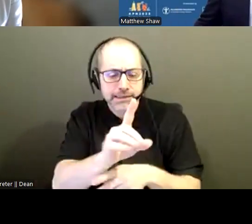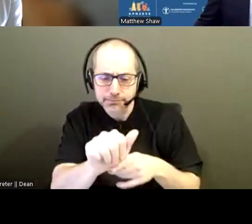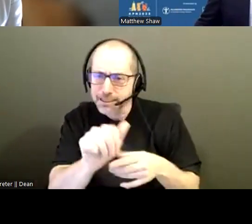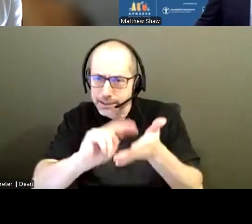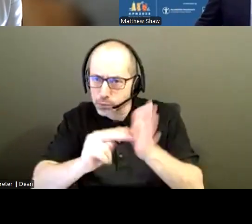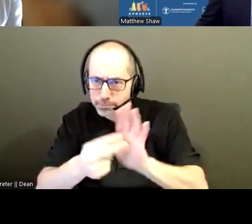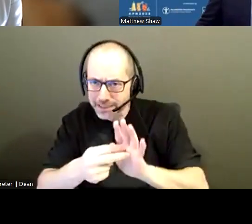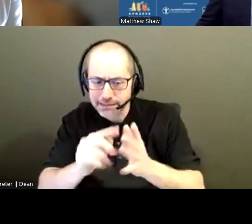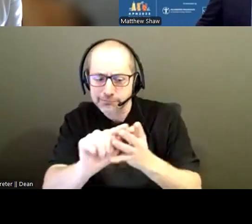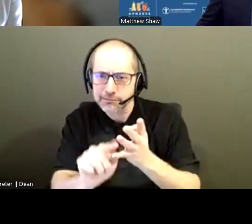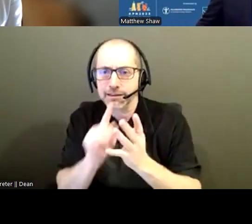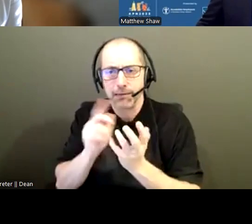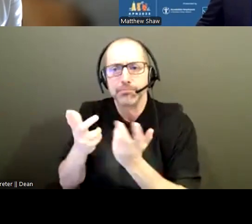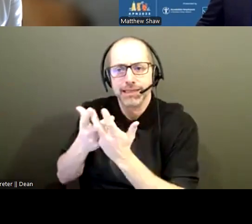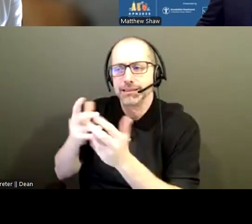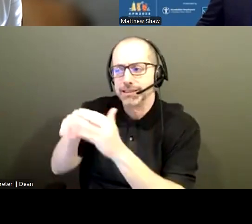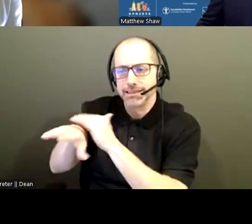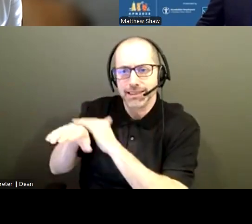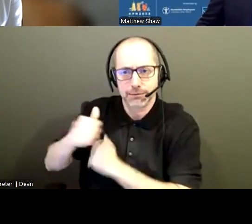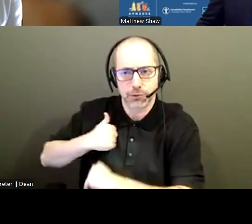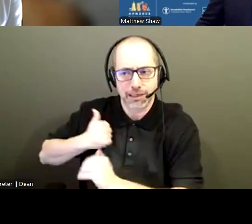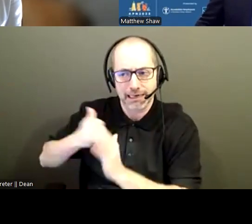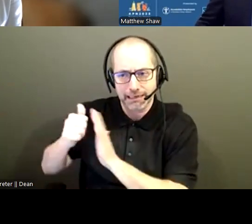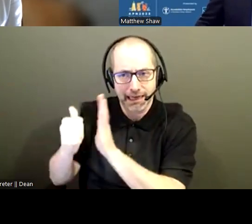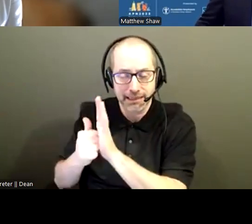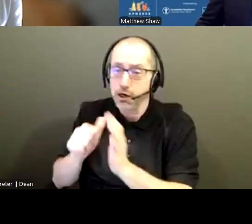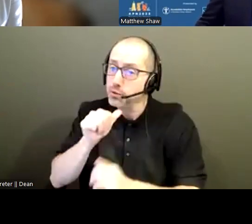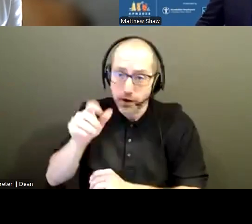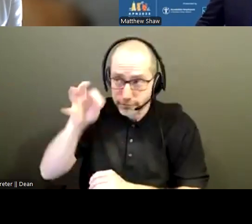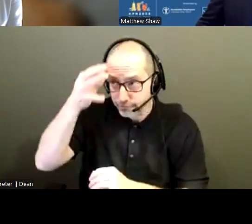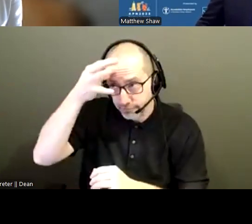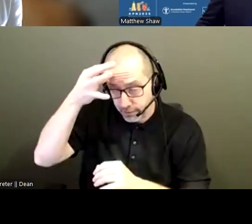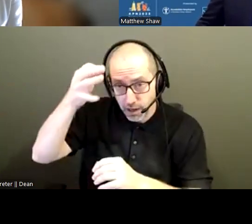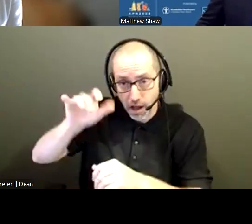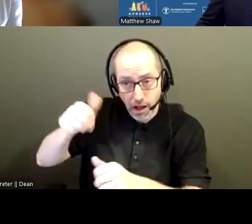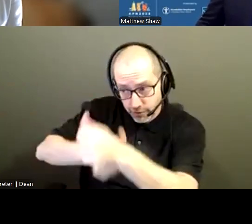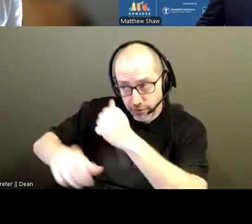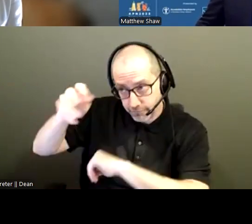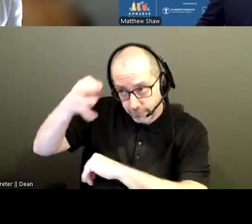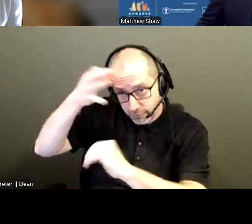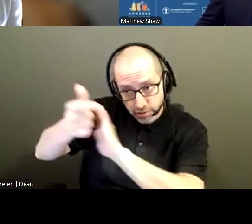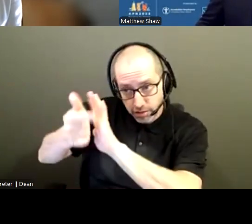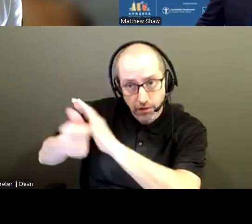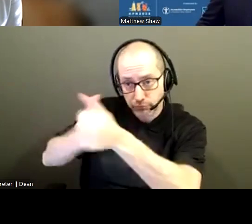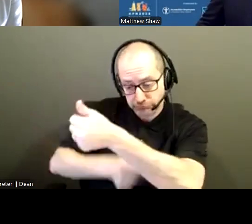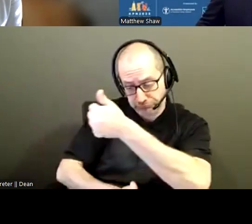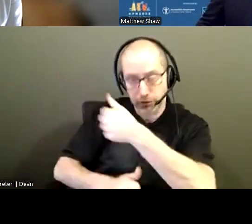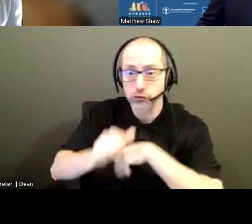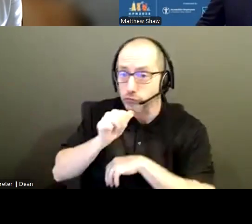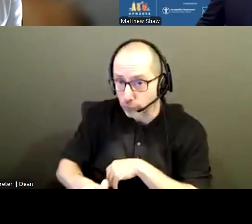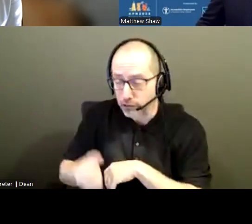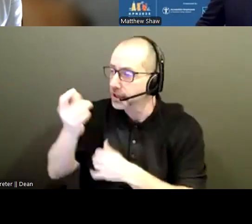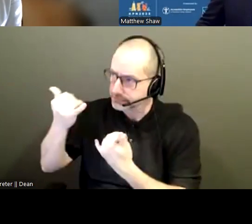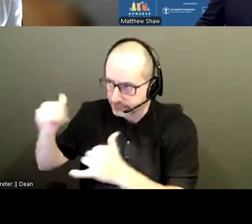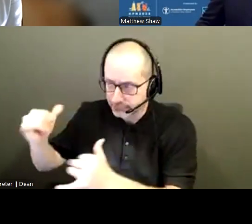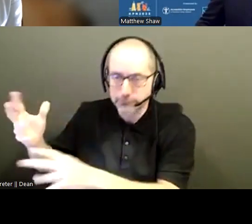the Accessible Canada Act, even though we're not federally regulated. And then we also, of course, looked at the Employment Equity